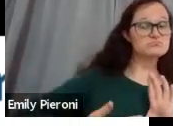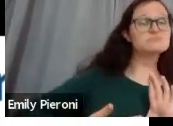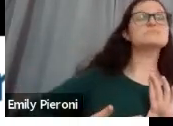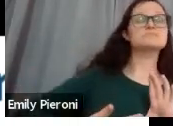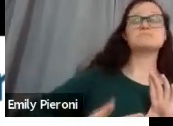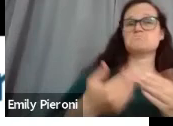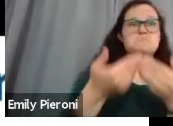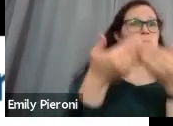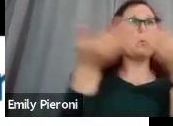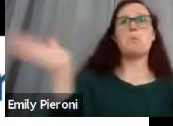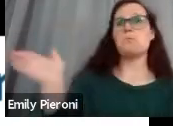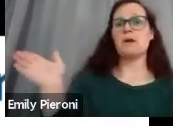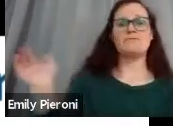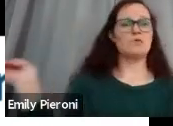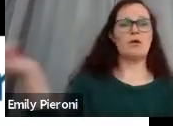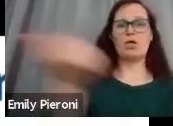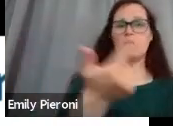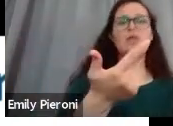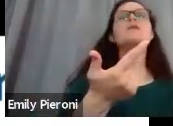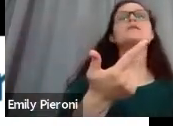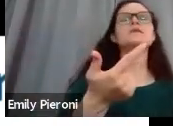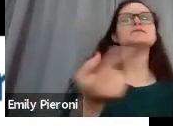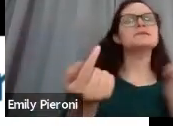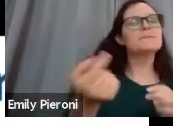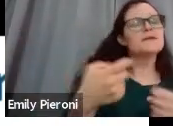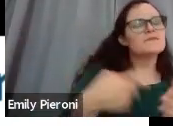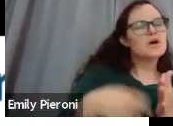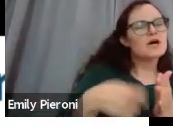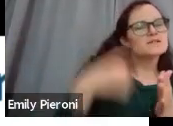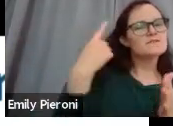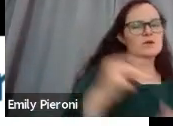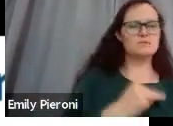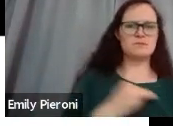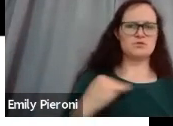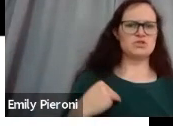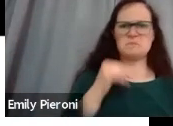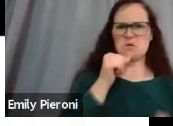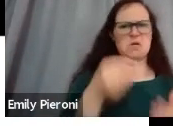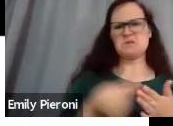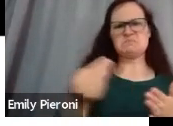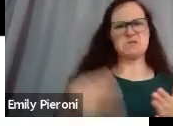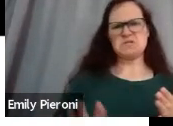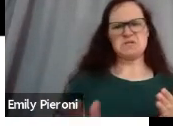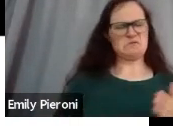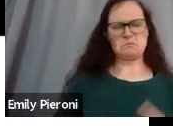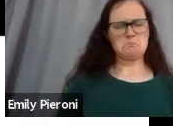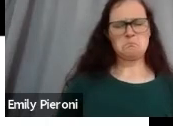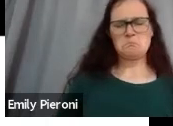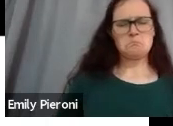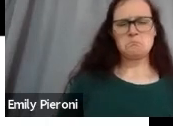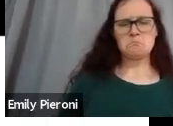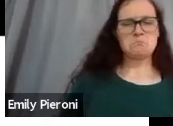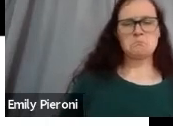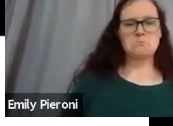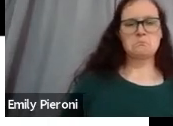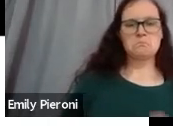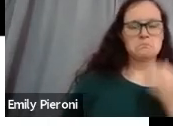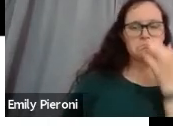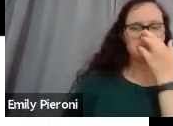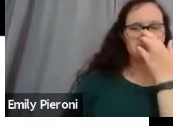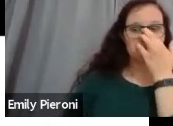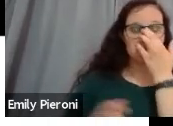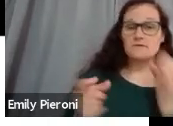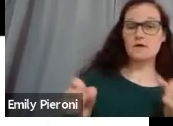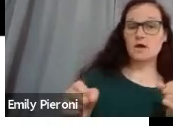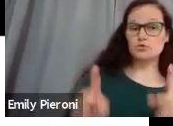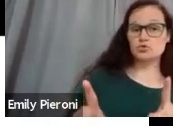open. There are some costs for membership, but they're pretty minor. And you'll have an opportunity to